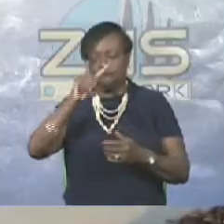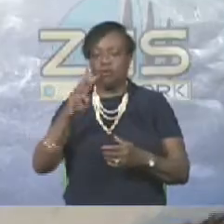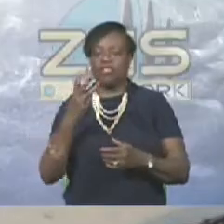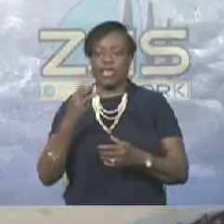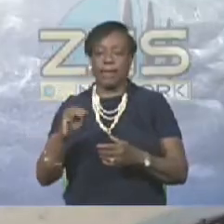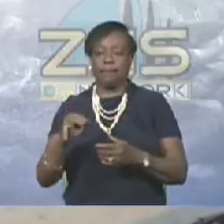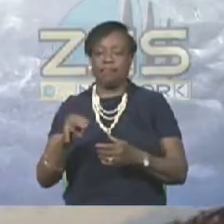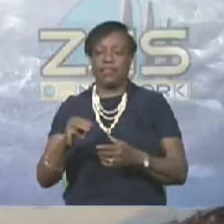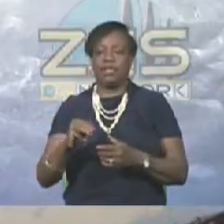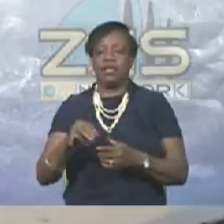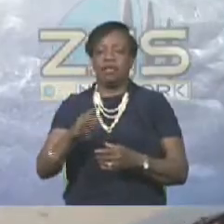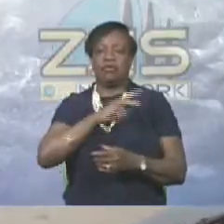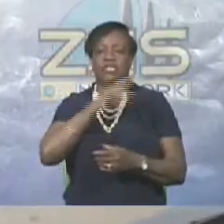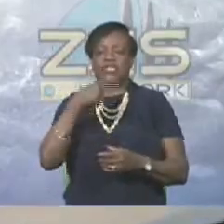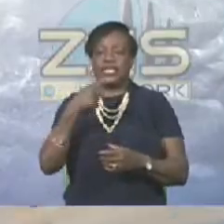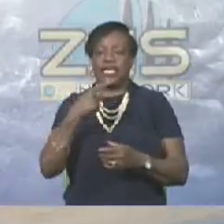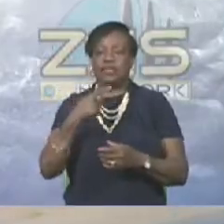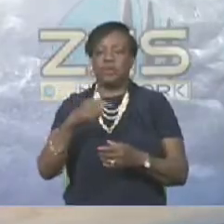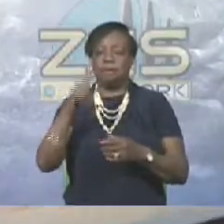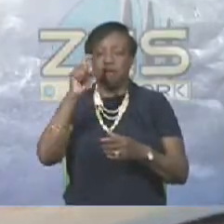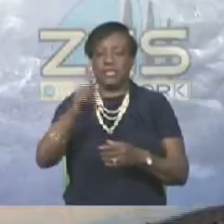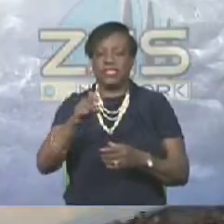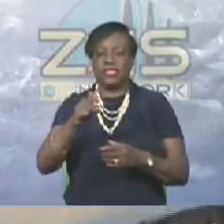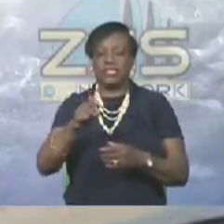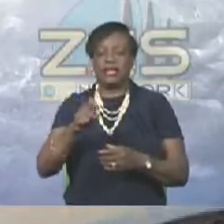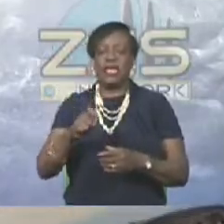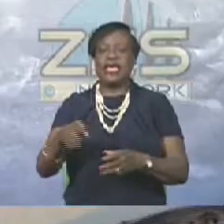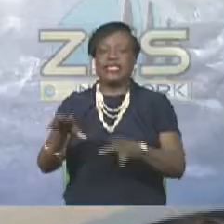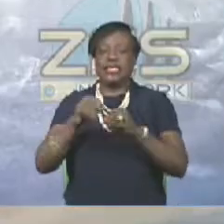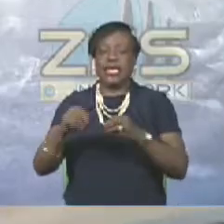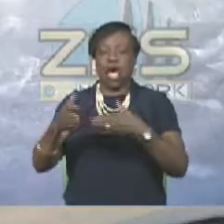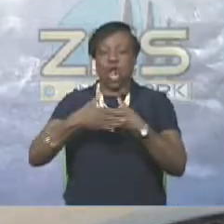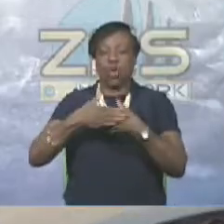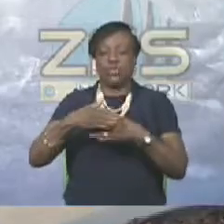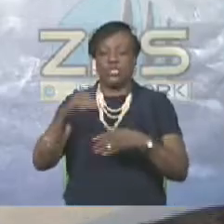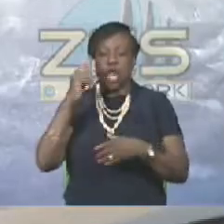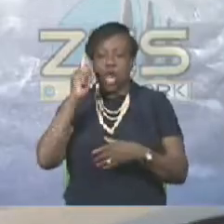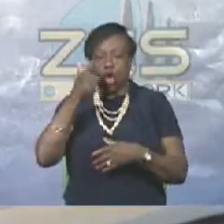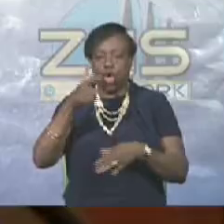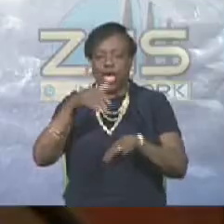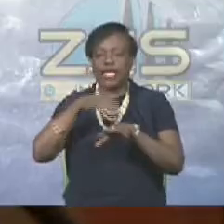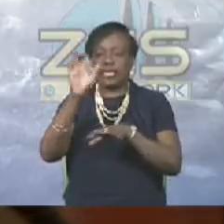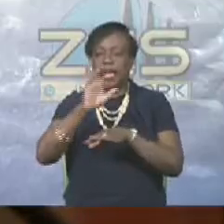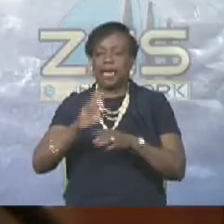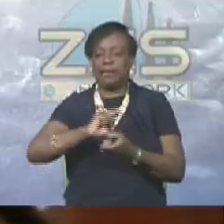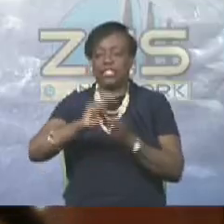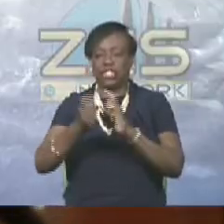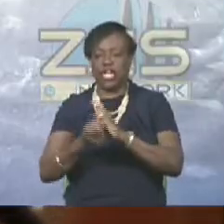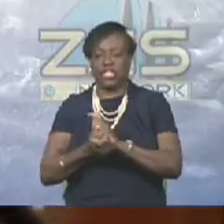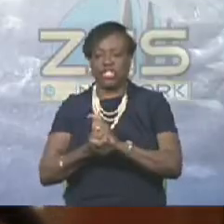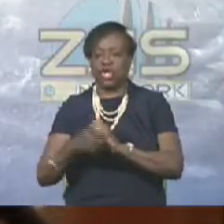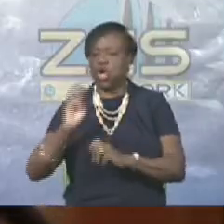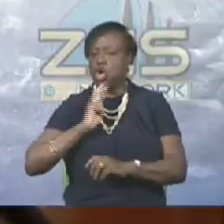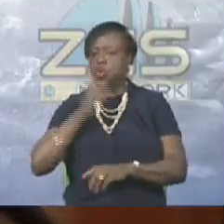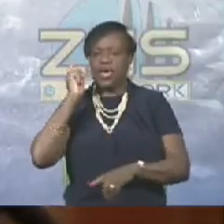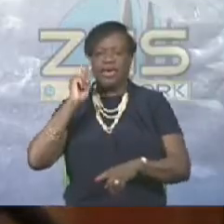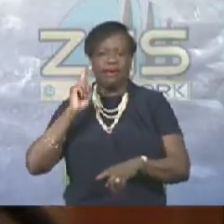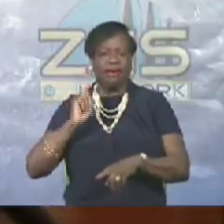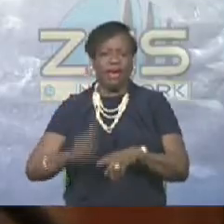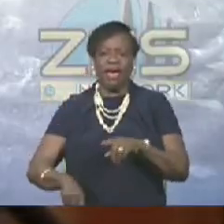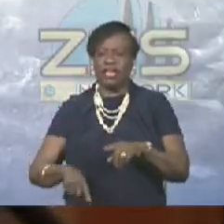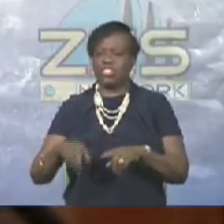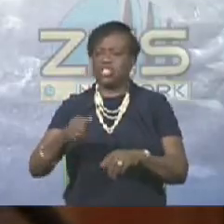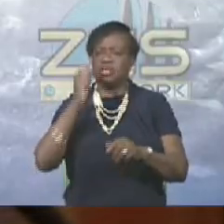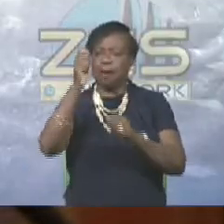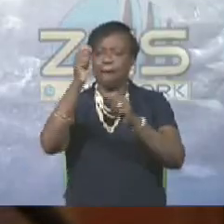closer look at the issues of climate change and meaningful solutions to protect the region's people. We can't just batter down and